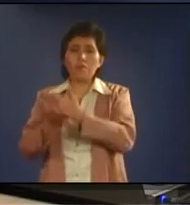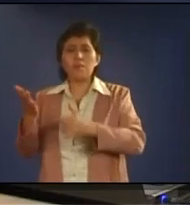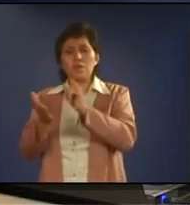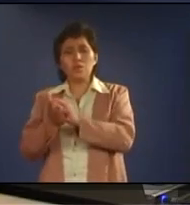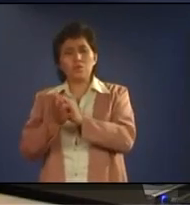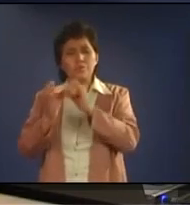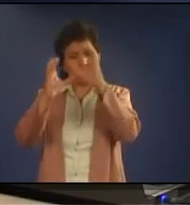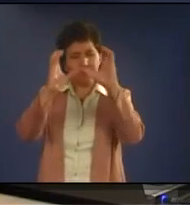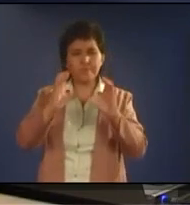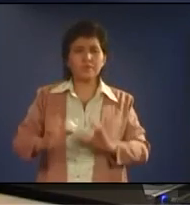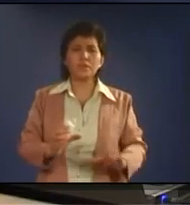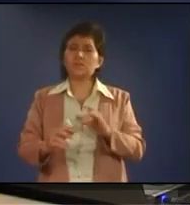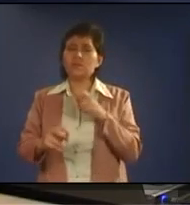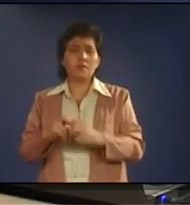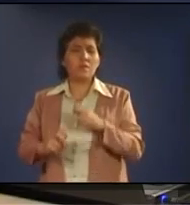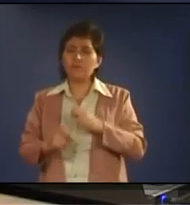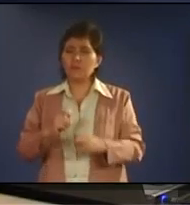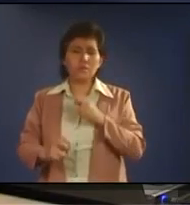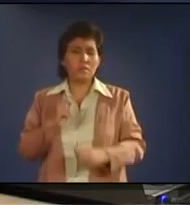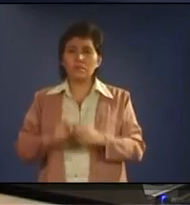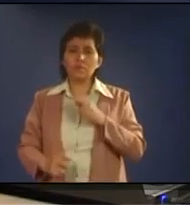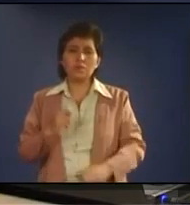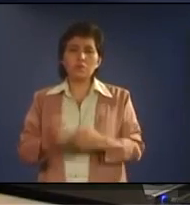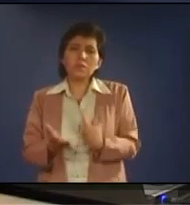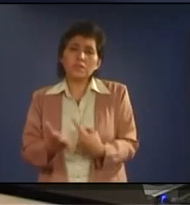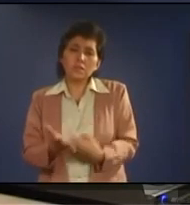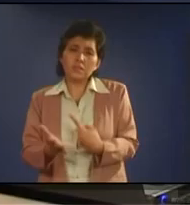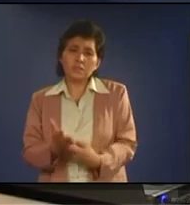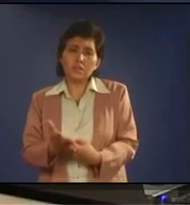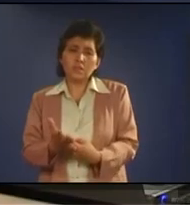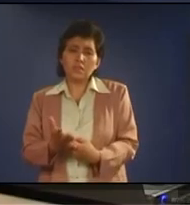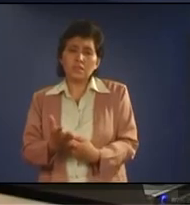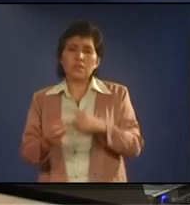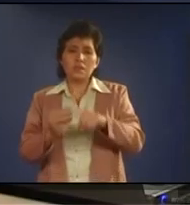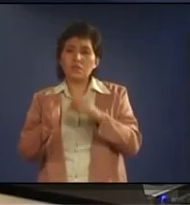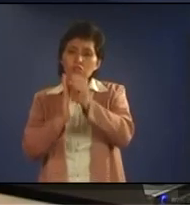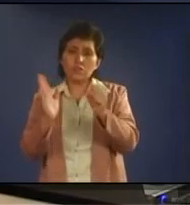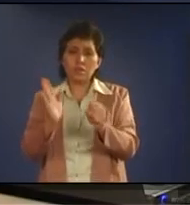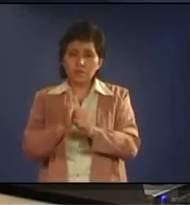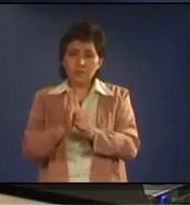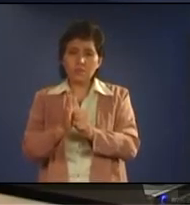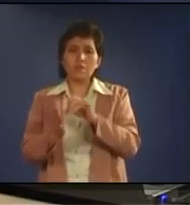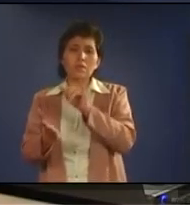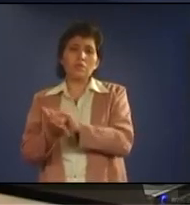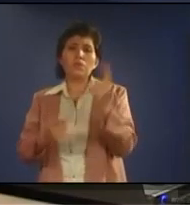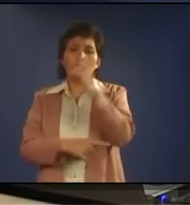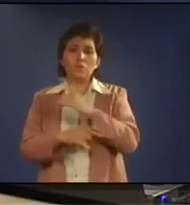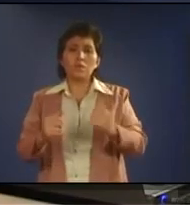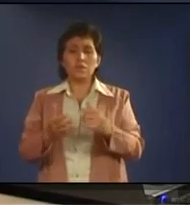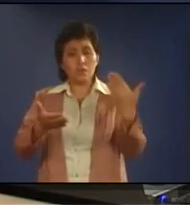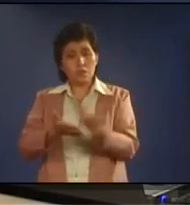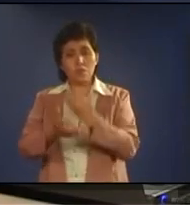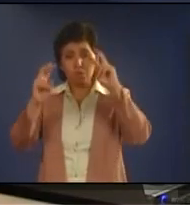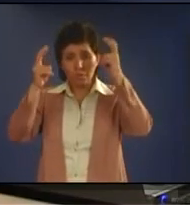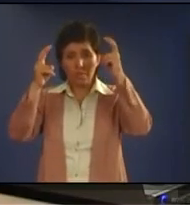is very hard to even discuss within the term itself. Now, so today, very interesting topic. The first one would be